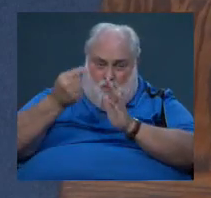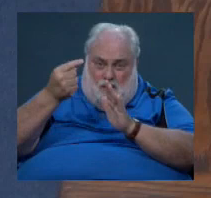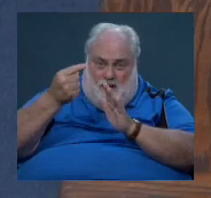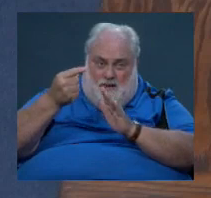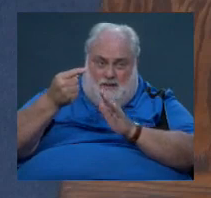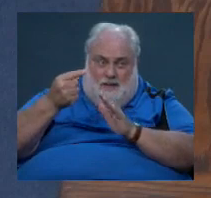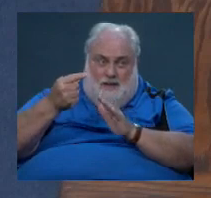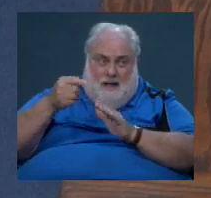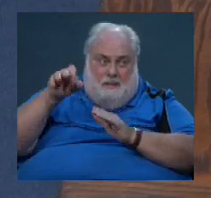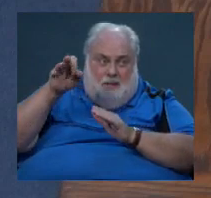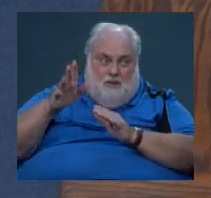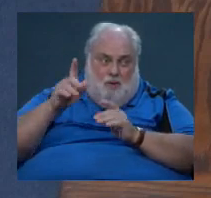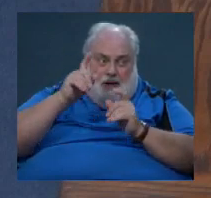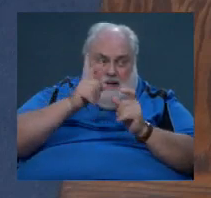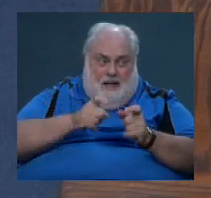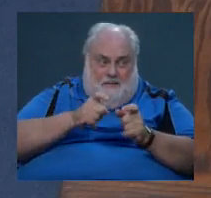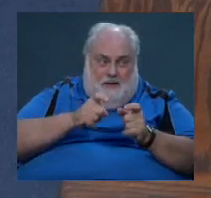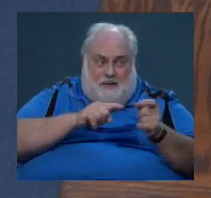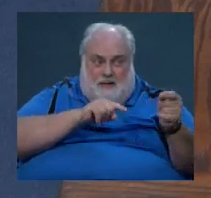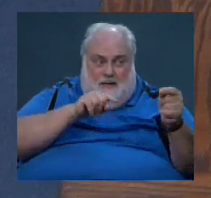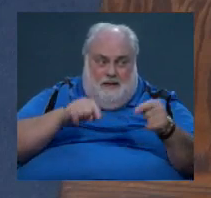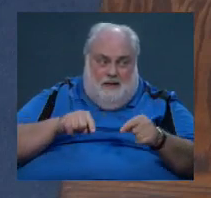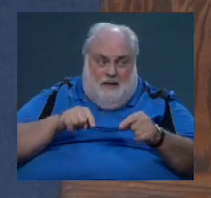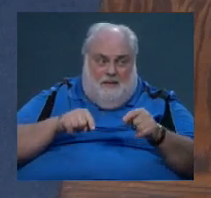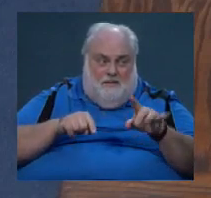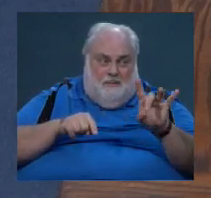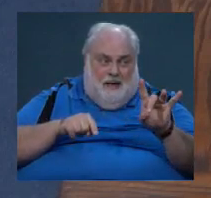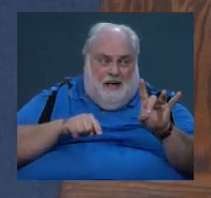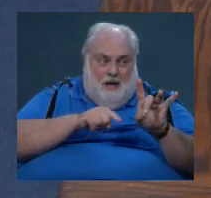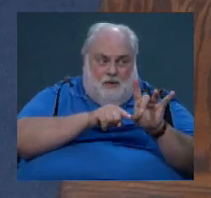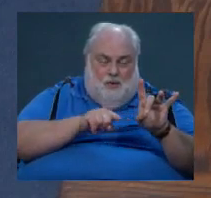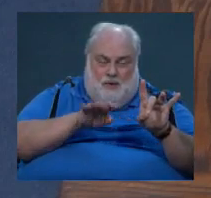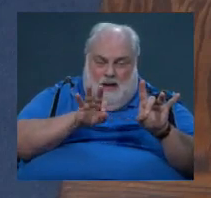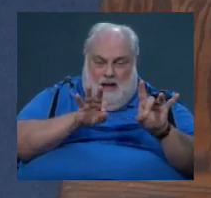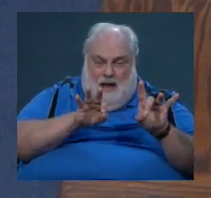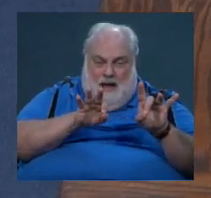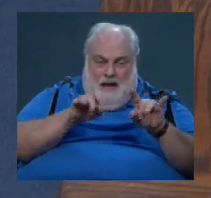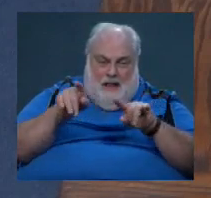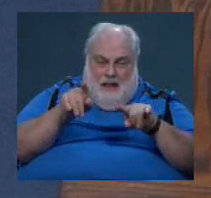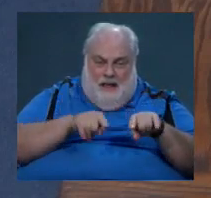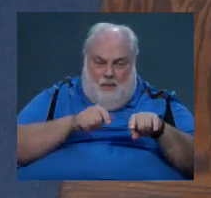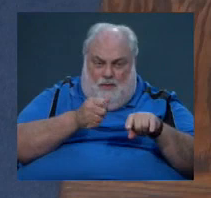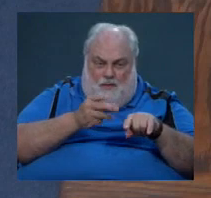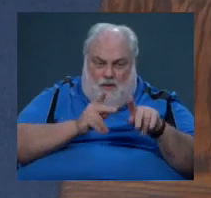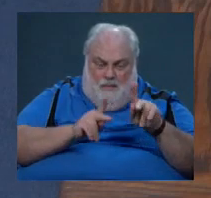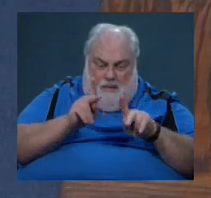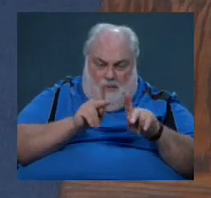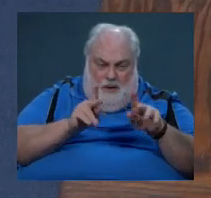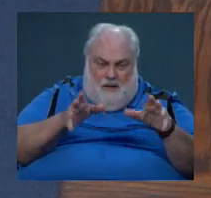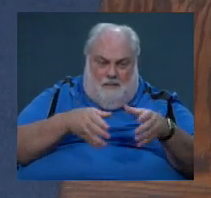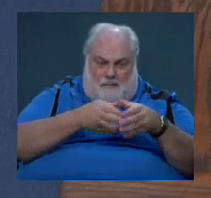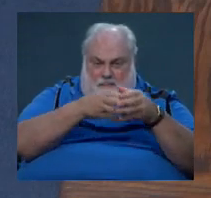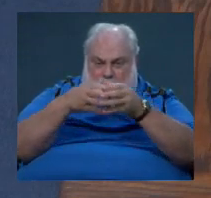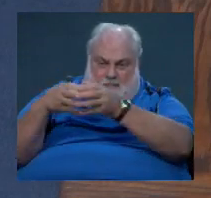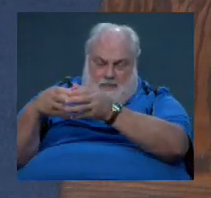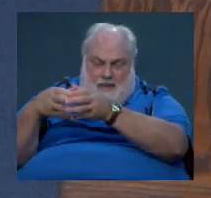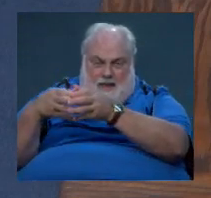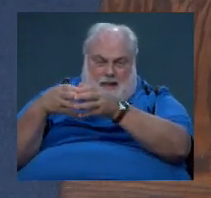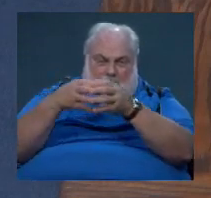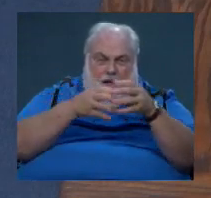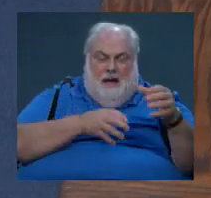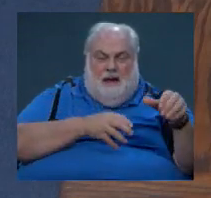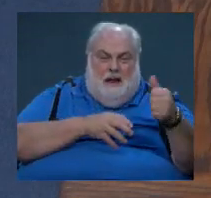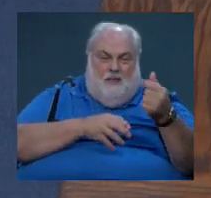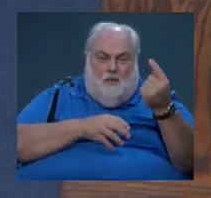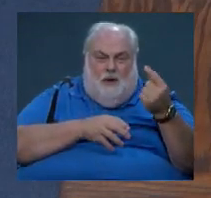pastor was assigned to come from 8 to 9. He came with a few people, and then another pastor